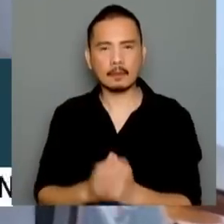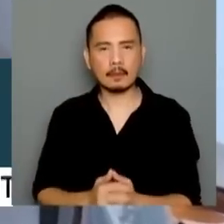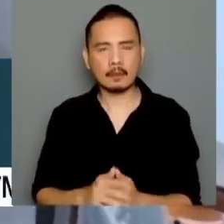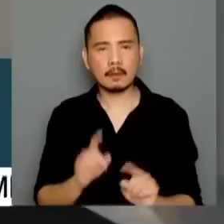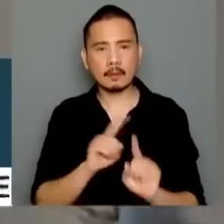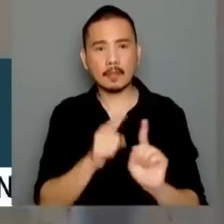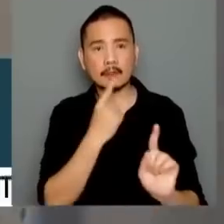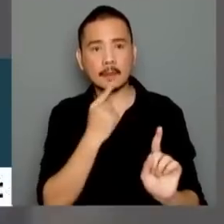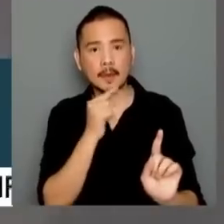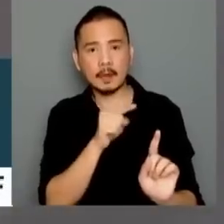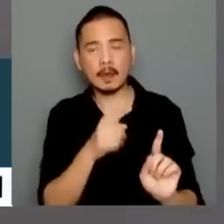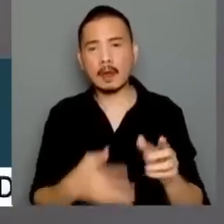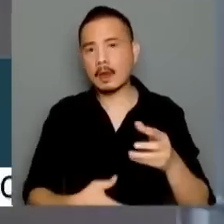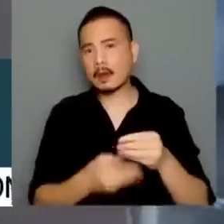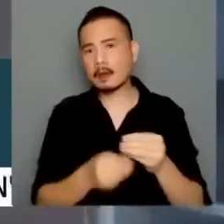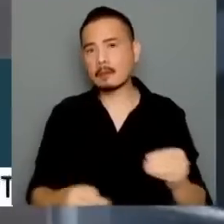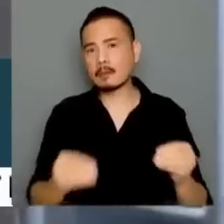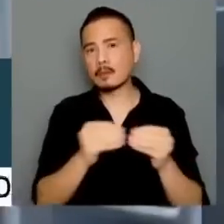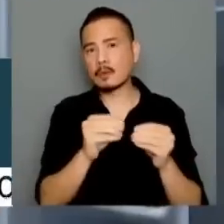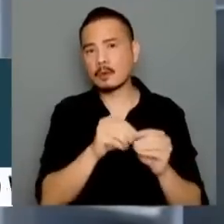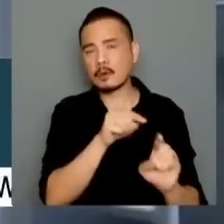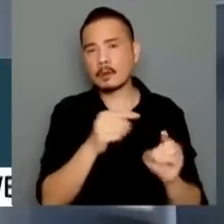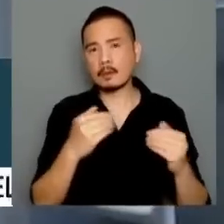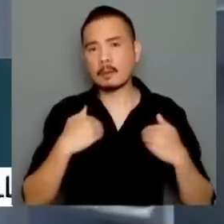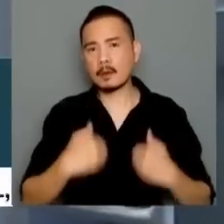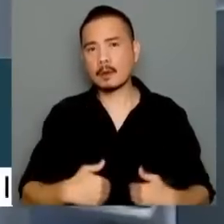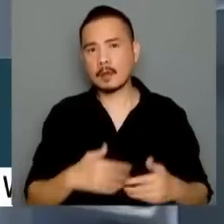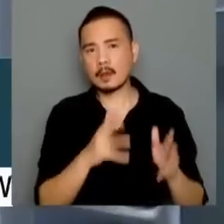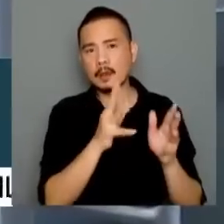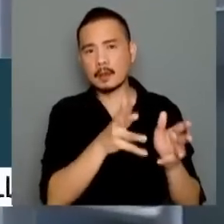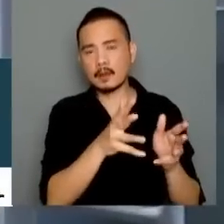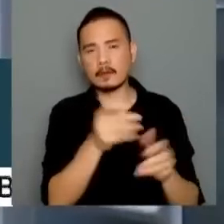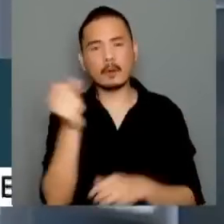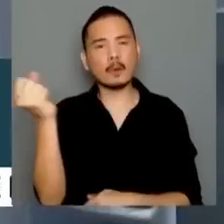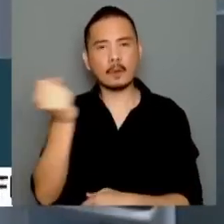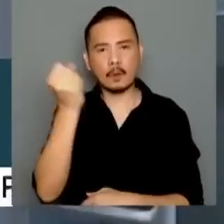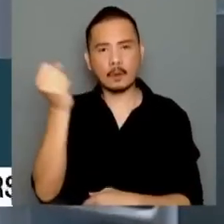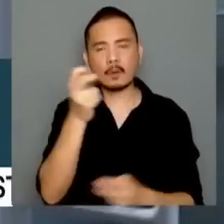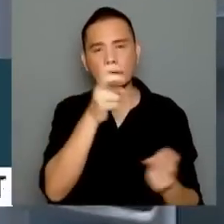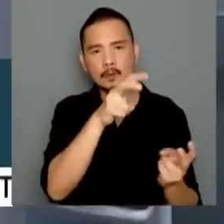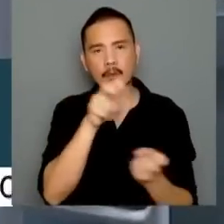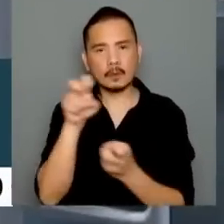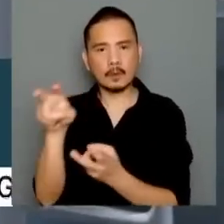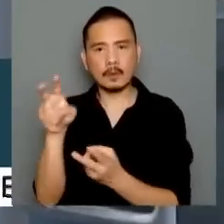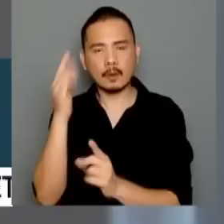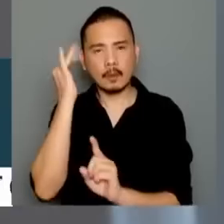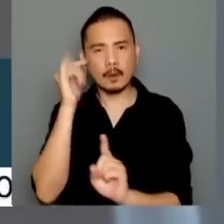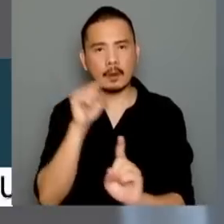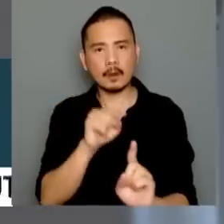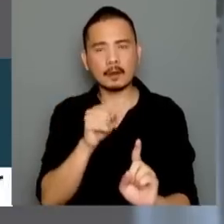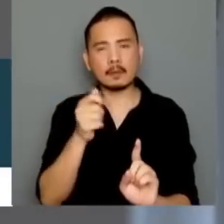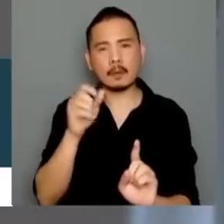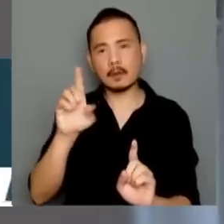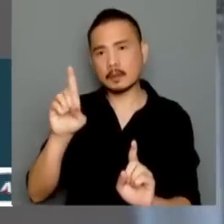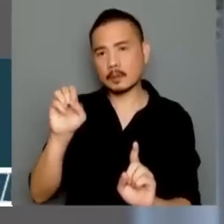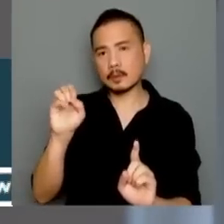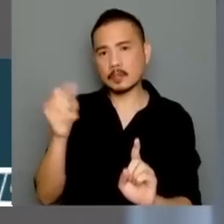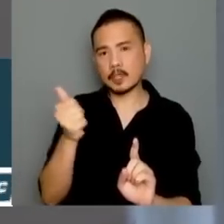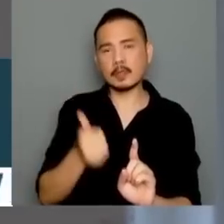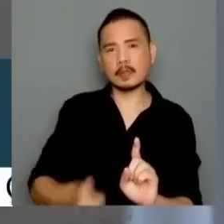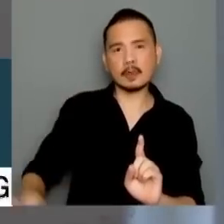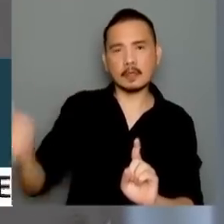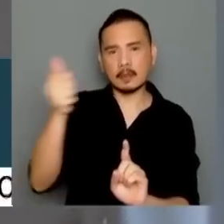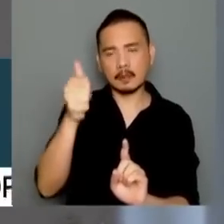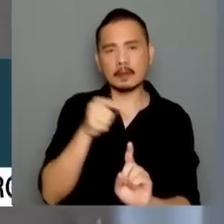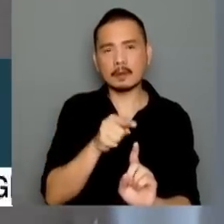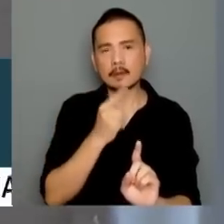additional cadavers unclaimed at the funeral parlor is on hold following the statement of Justice Secretary Boying Remulla that these